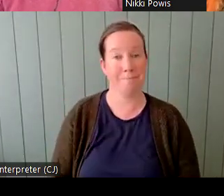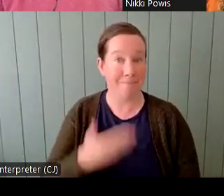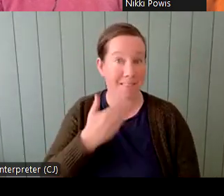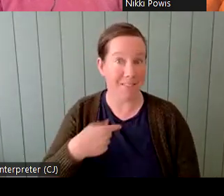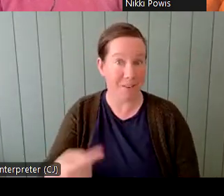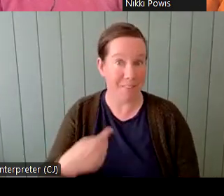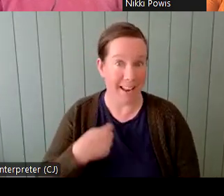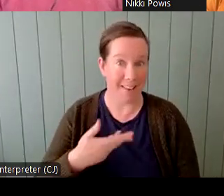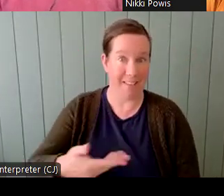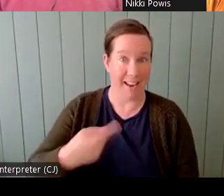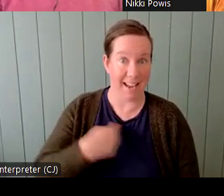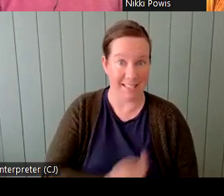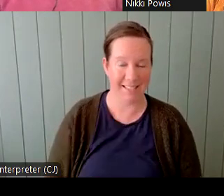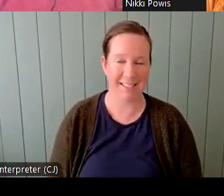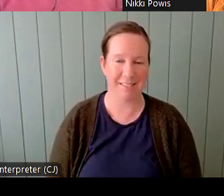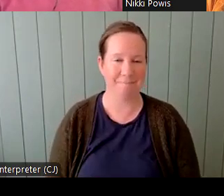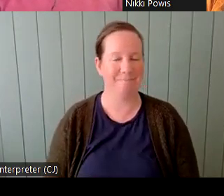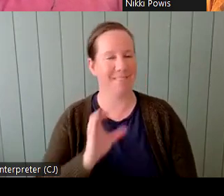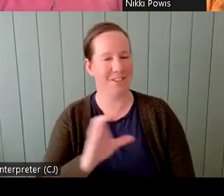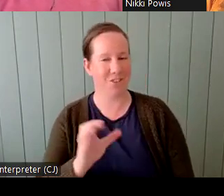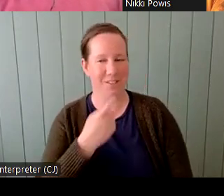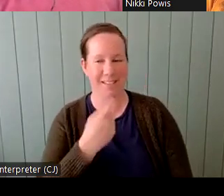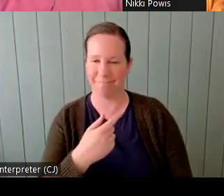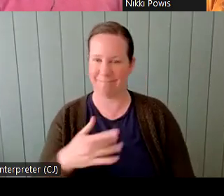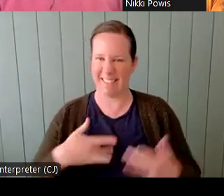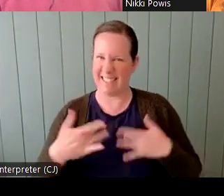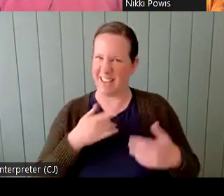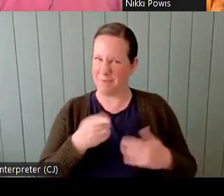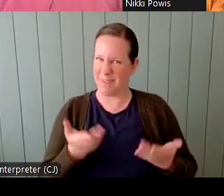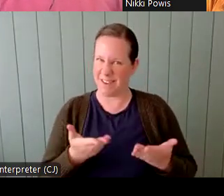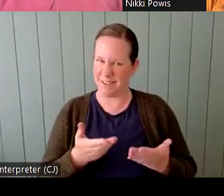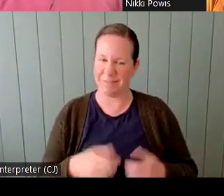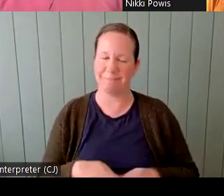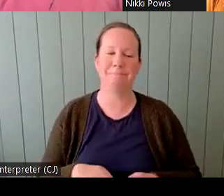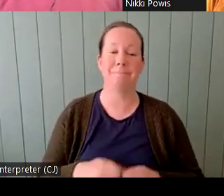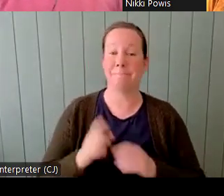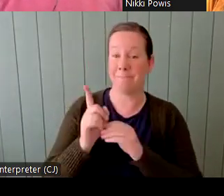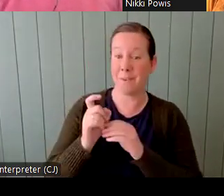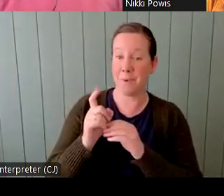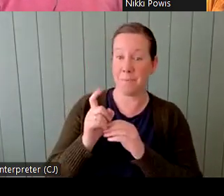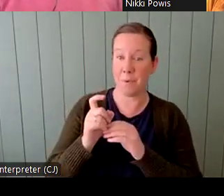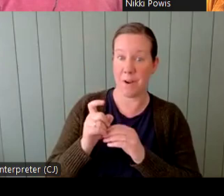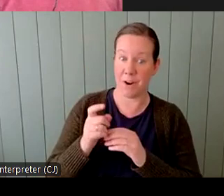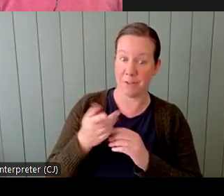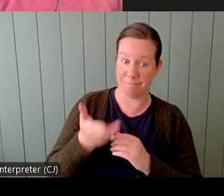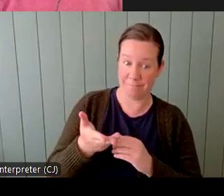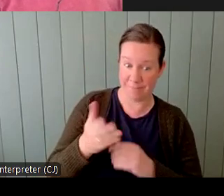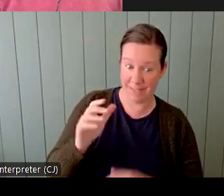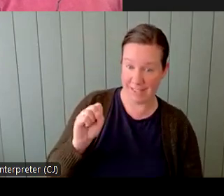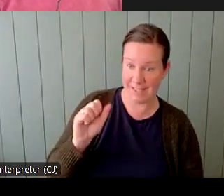us to be here, Cheryl. Oh, I'm so excited that you're here. We have one more guest, Santiago. Did he make it?